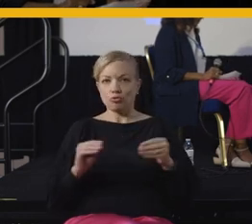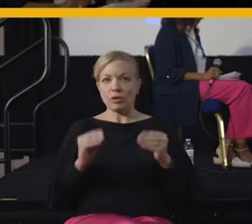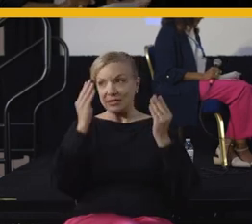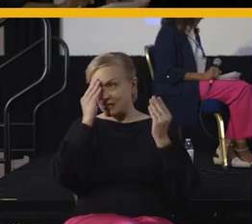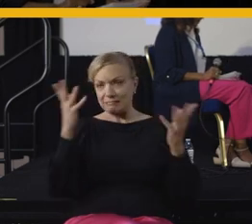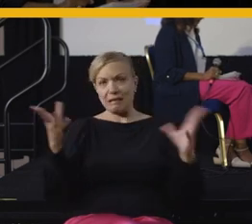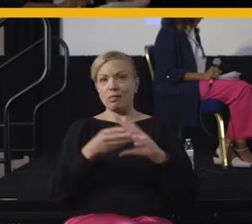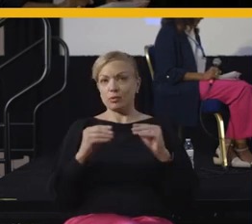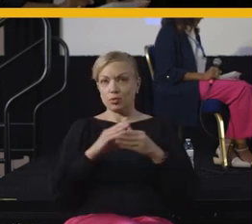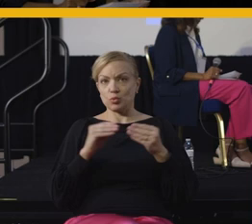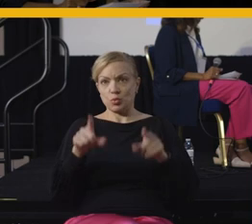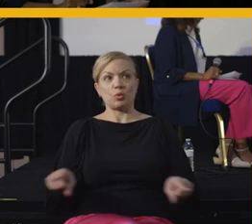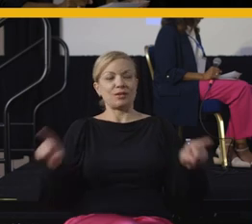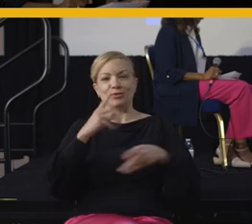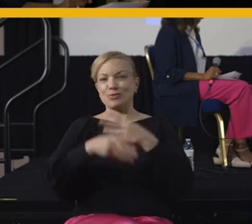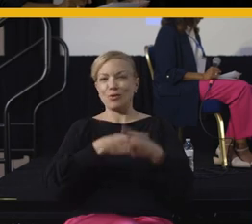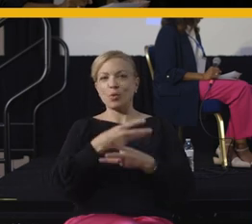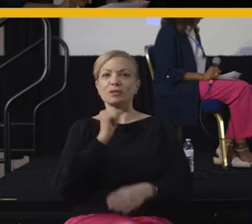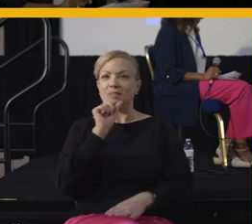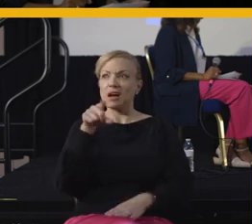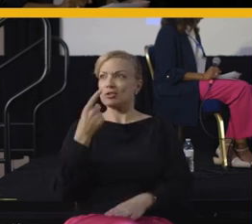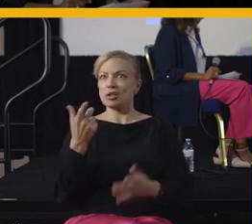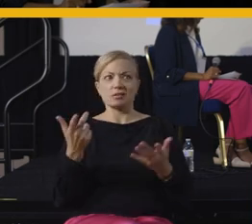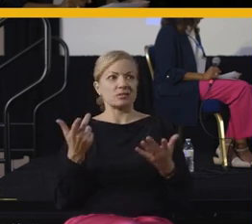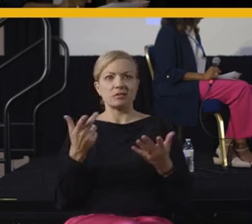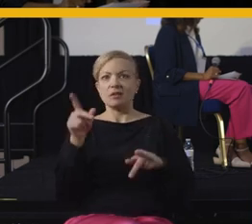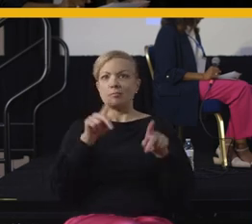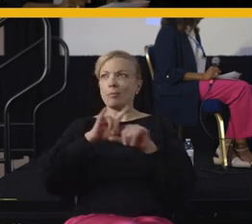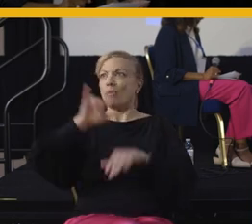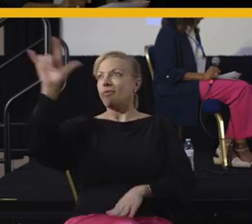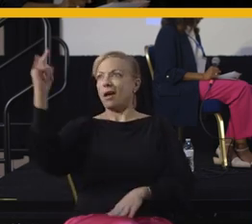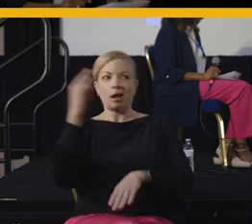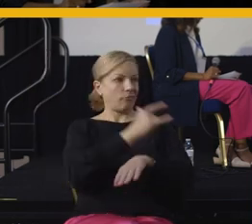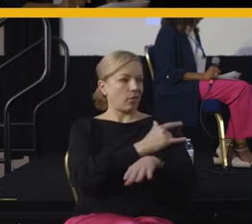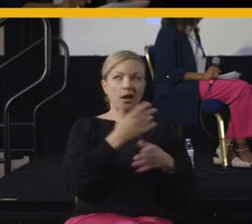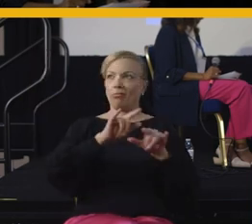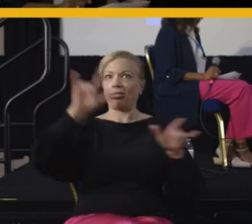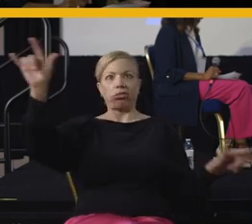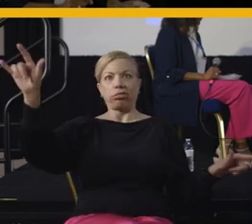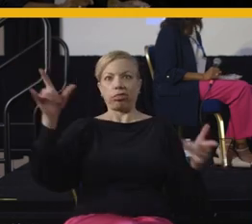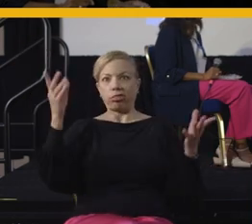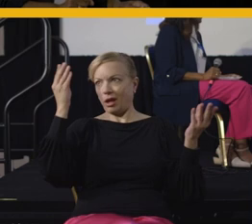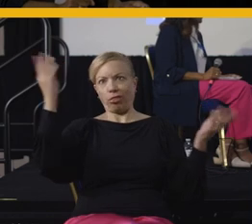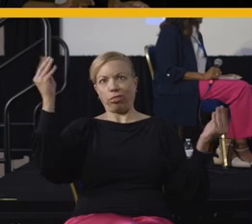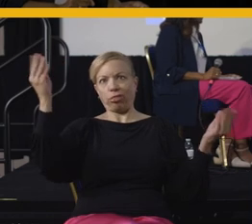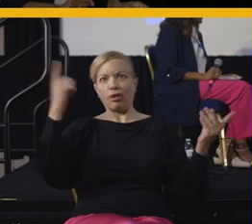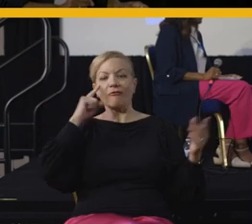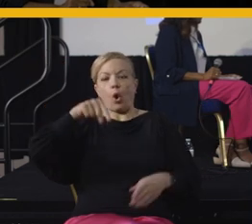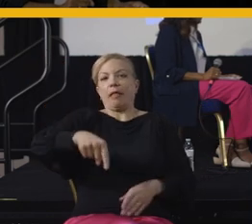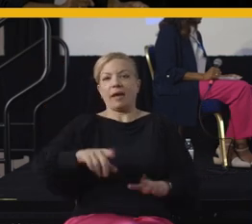tell those stories to the world versus having folks fly into places and tell those stories for